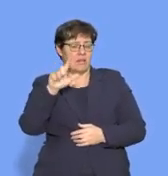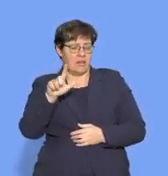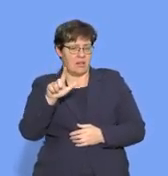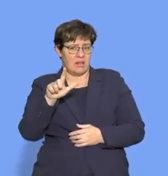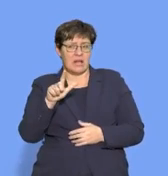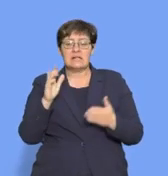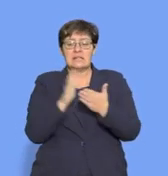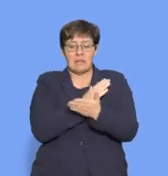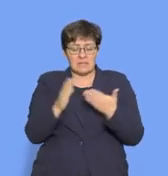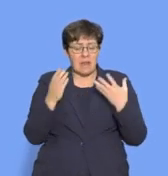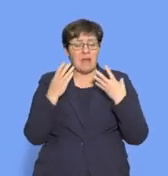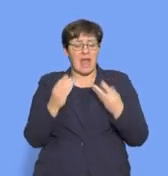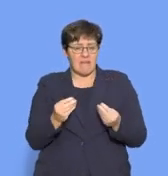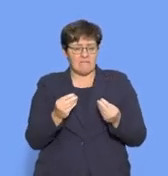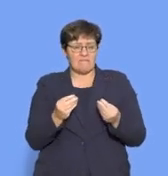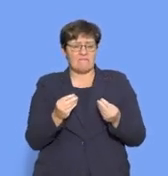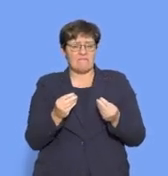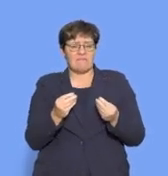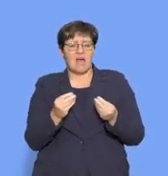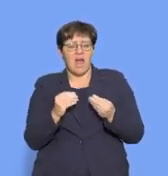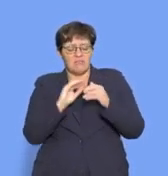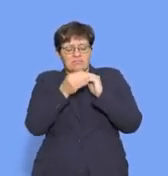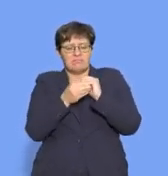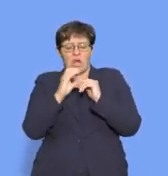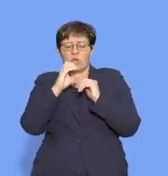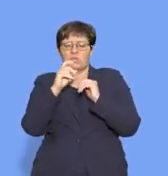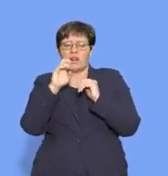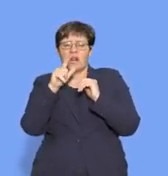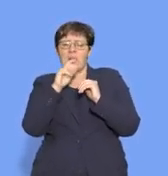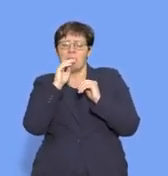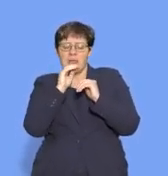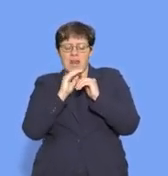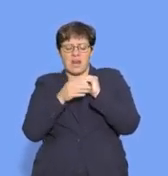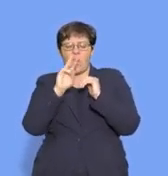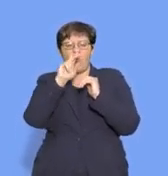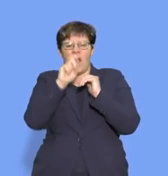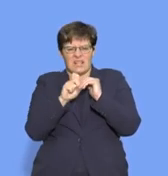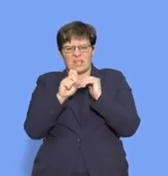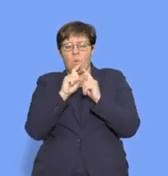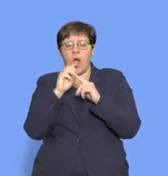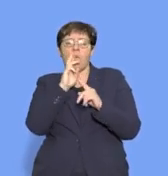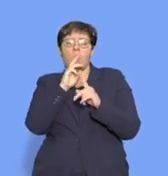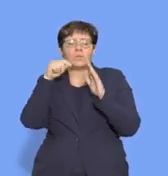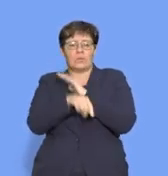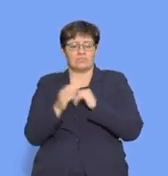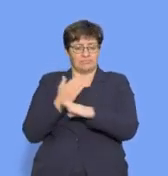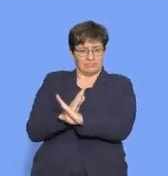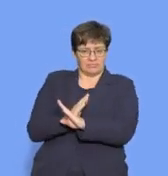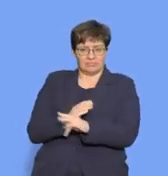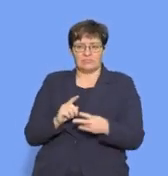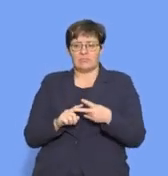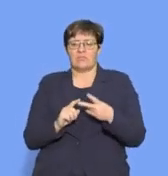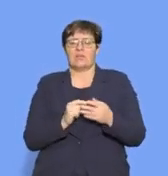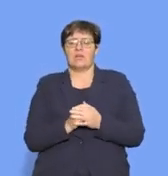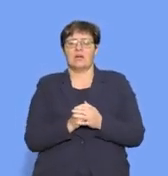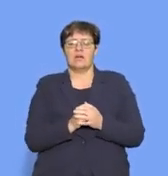Sometimes they have a cuticle, which is waxy to prevent water loss. Sometimes they have root hairs, and